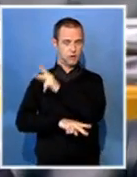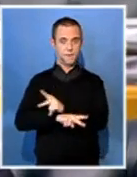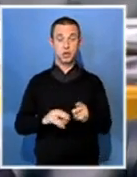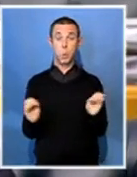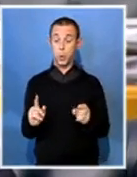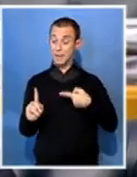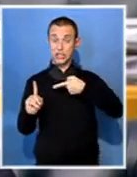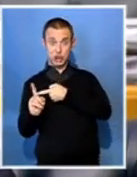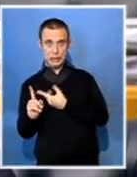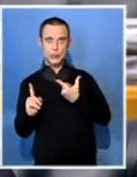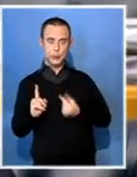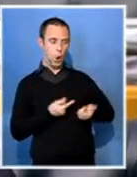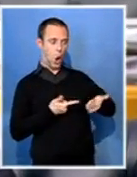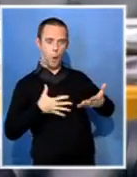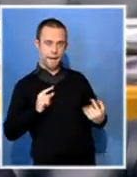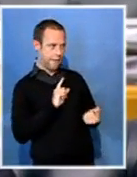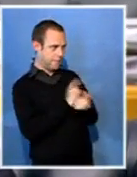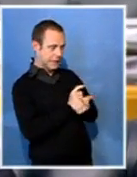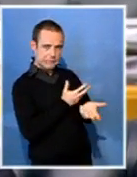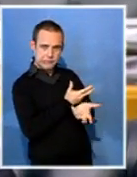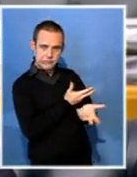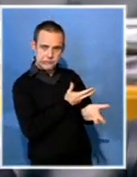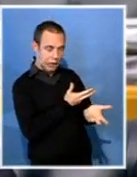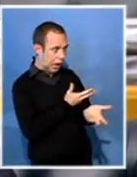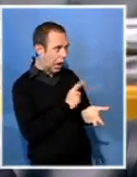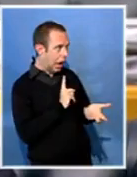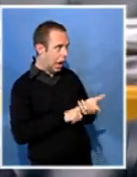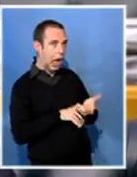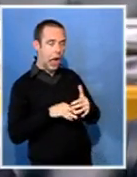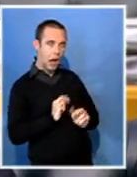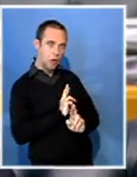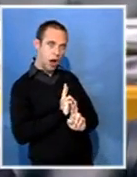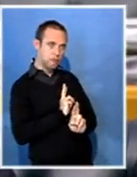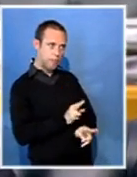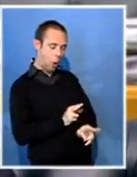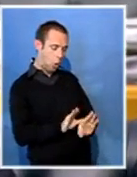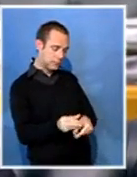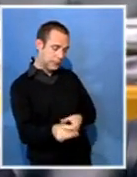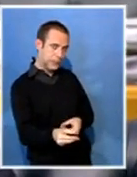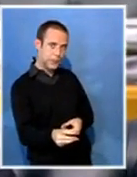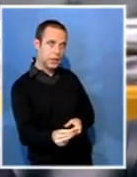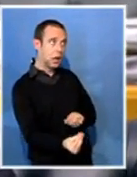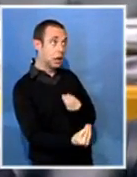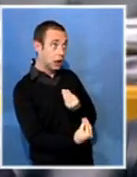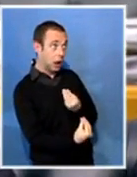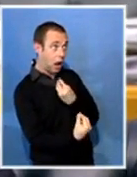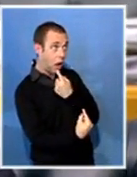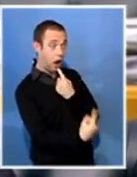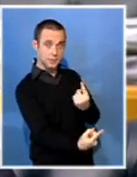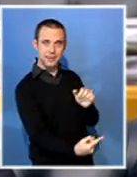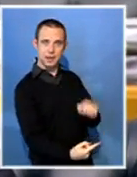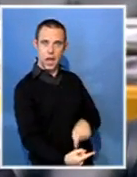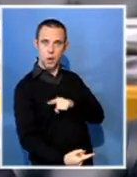an attorney and she was busy processing a response to that report, basically in defense of herself and in defense